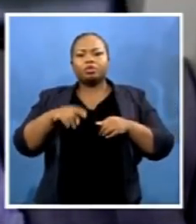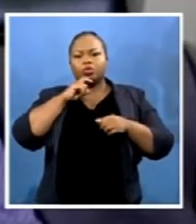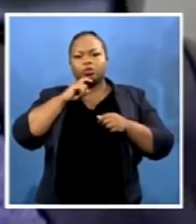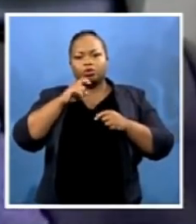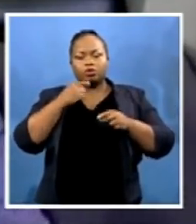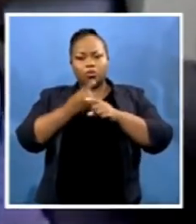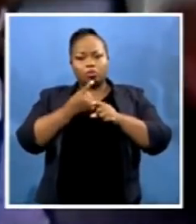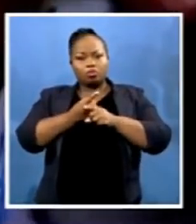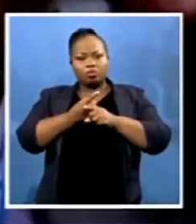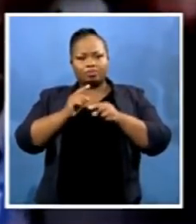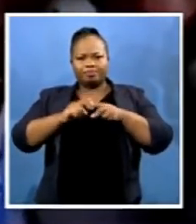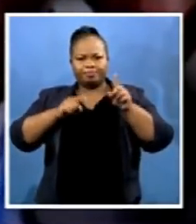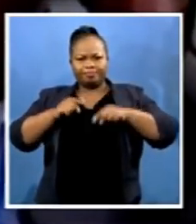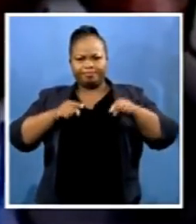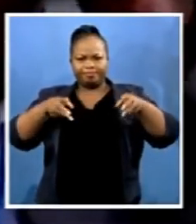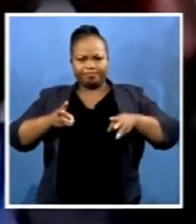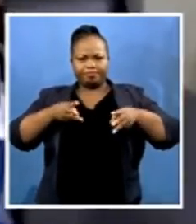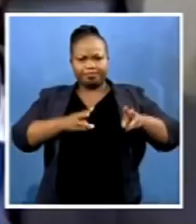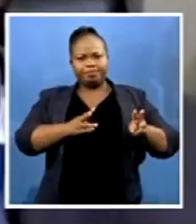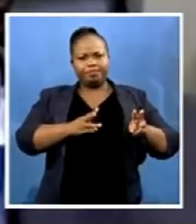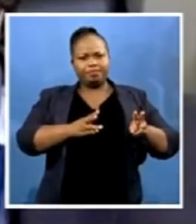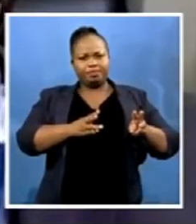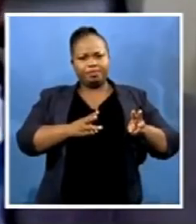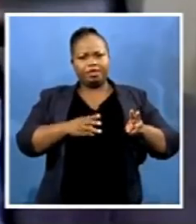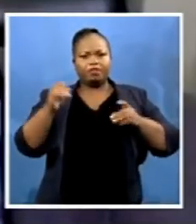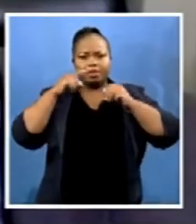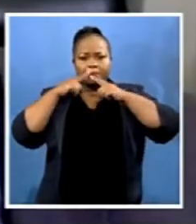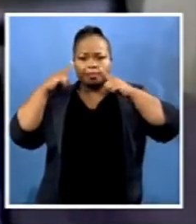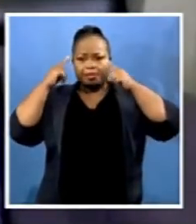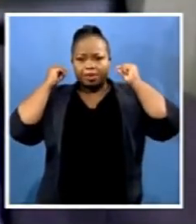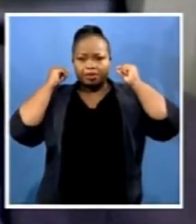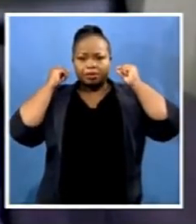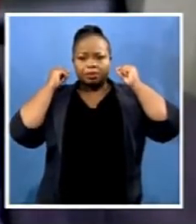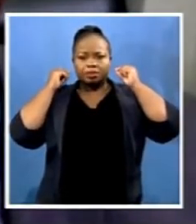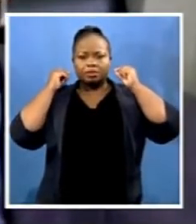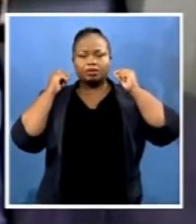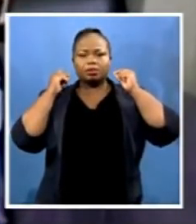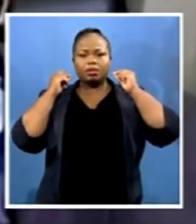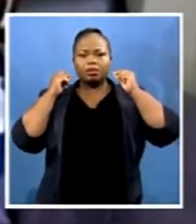places, and wearing masks in places, avoiding